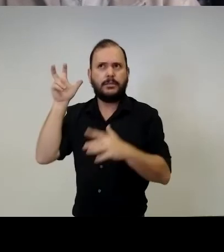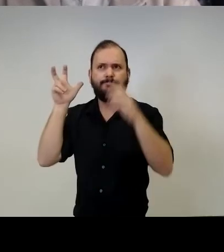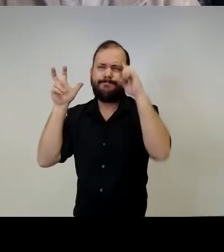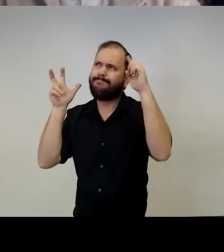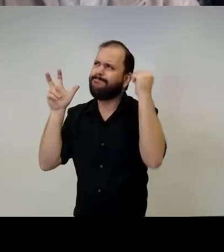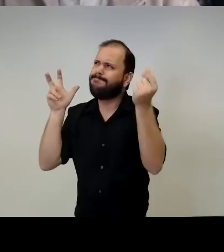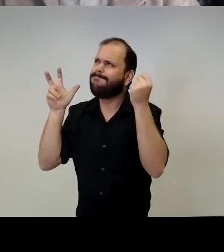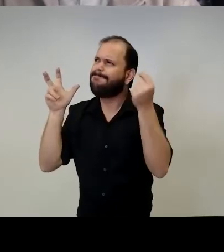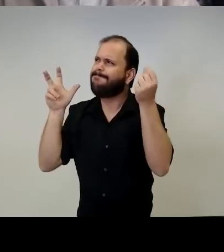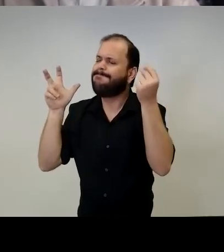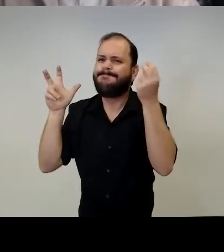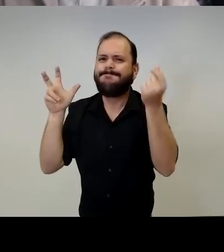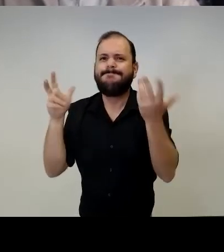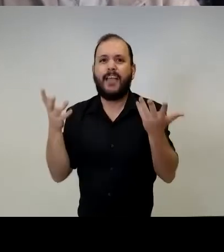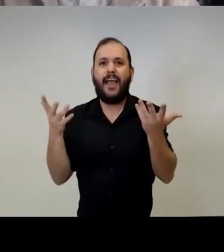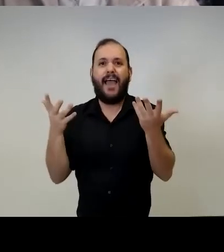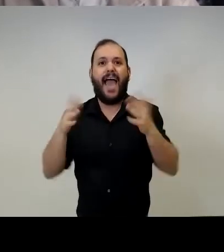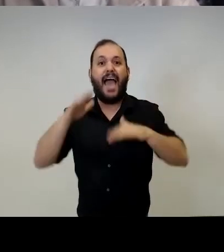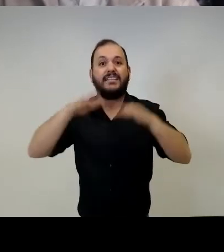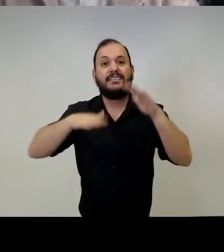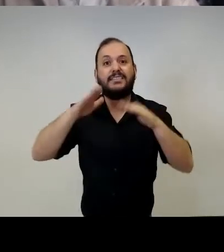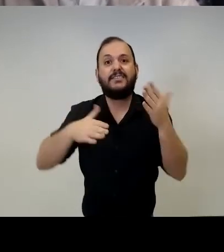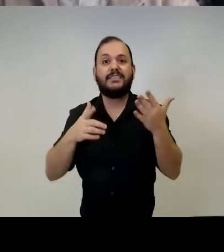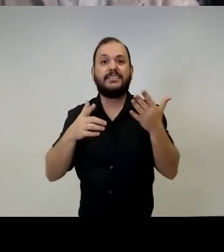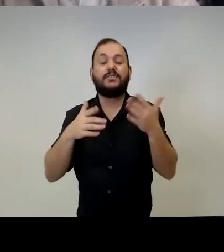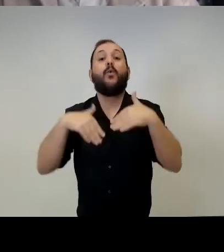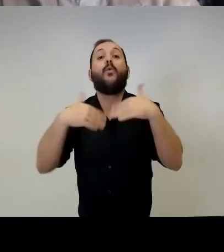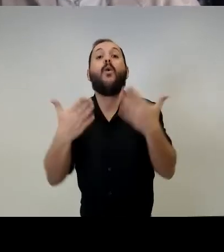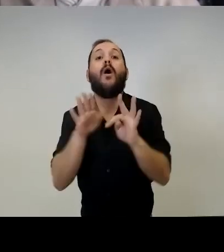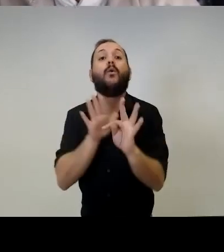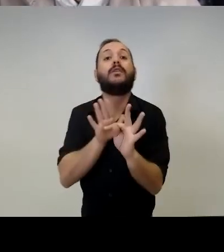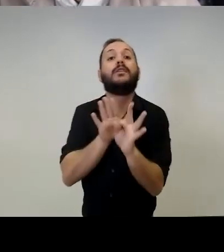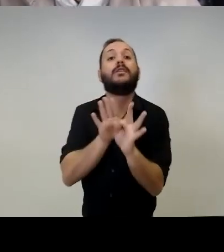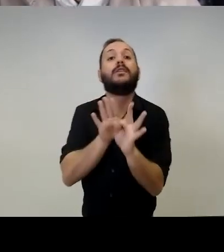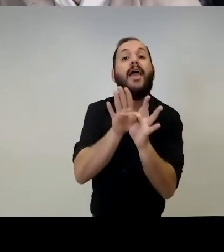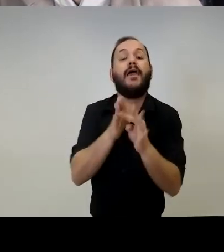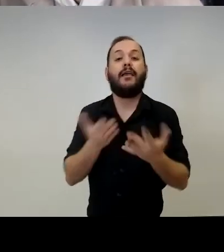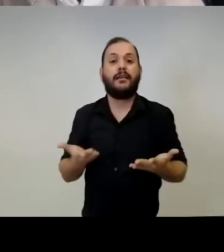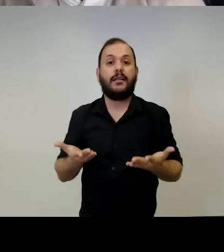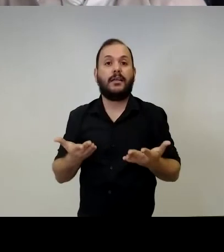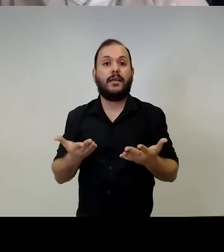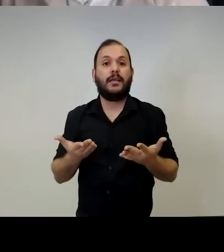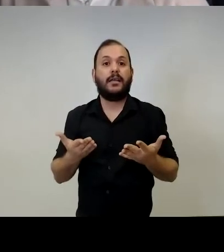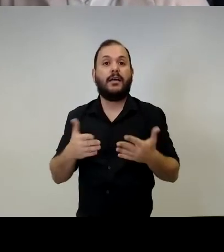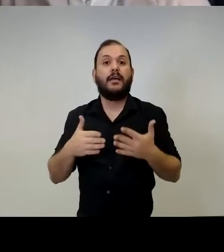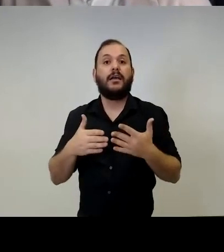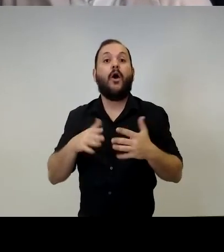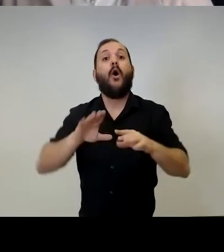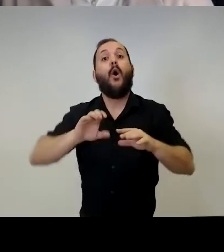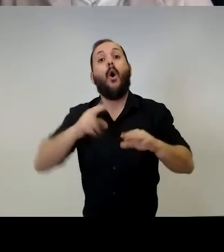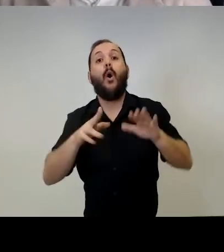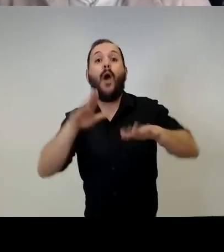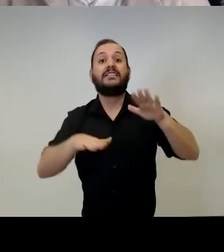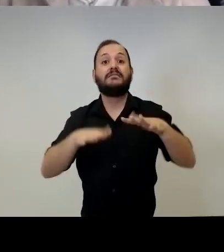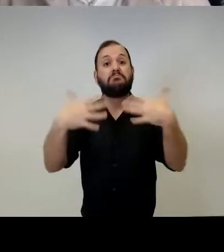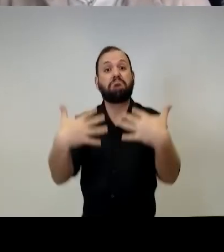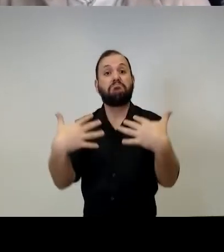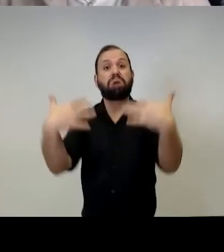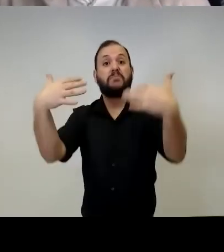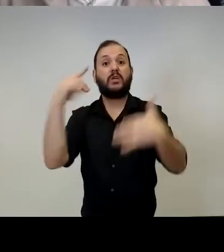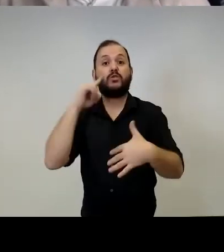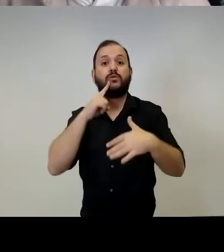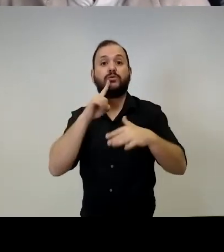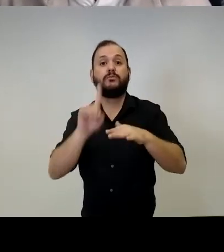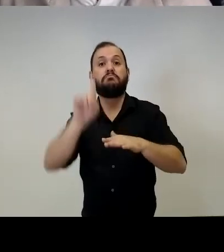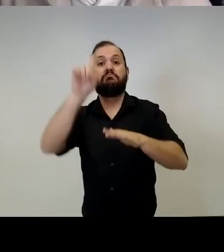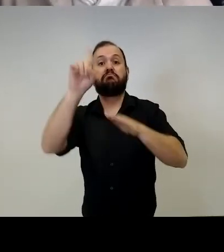numbers, whatever, various tactics, maybe interference from the deaf audience. In